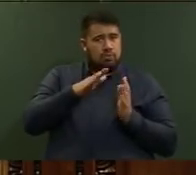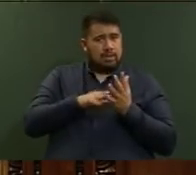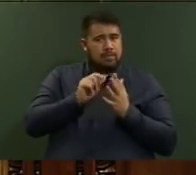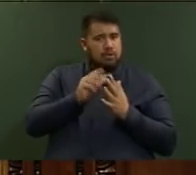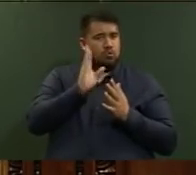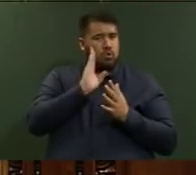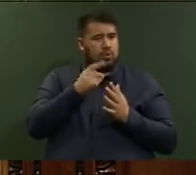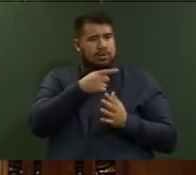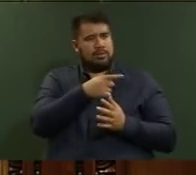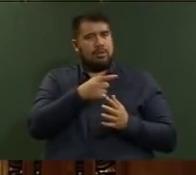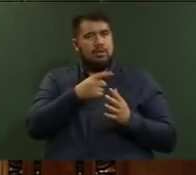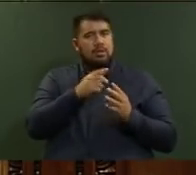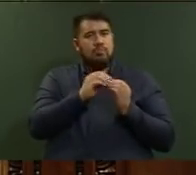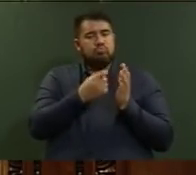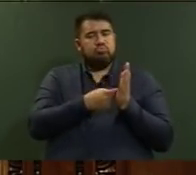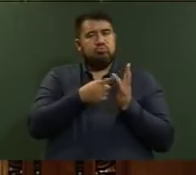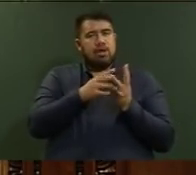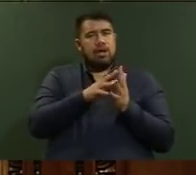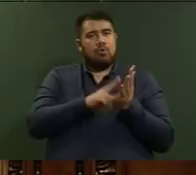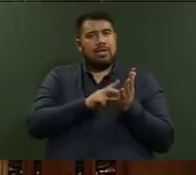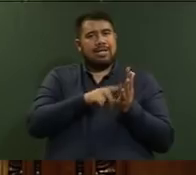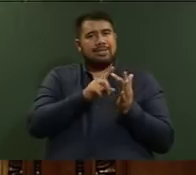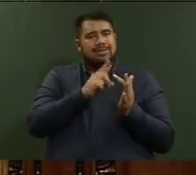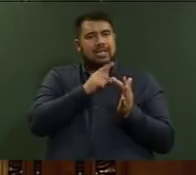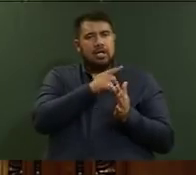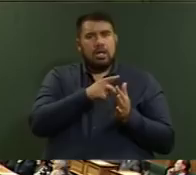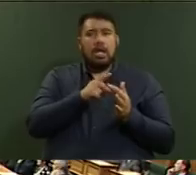and wise ministers would take it on board.